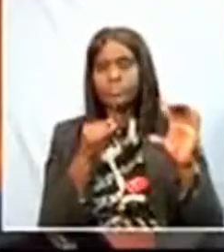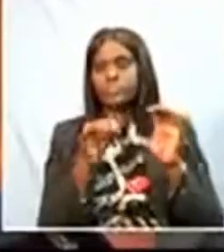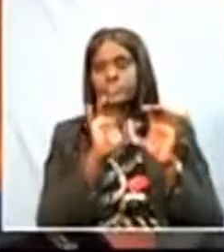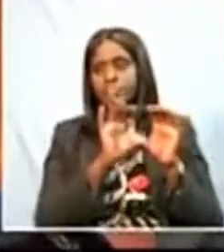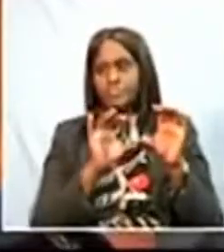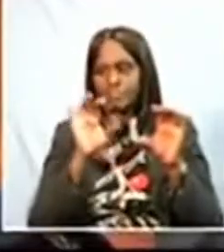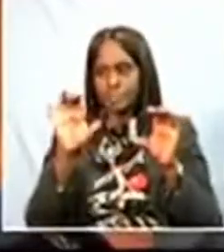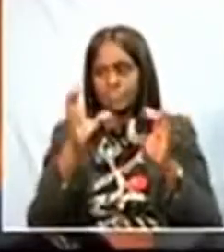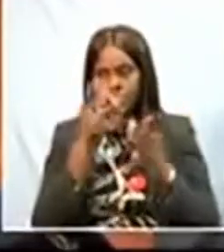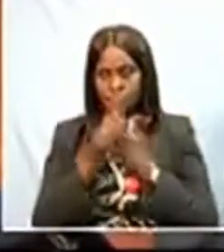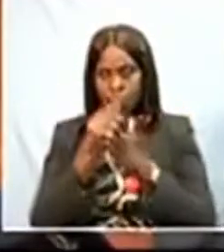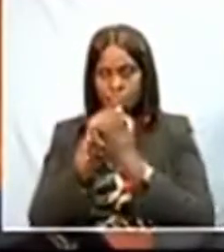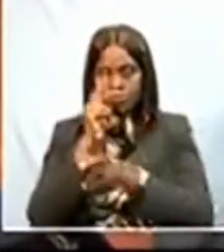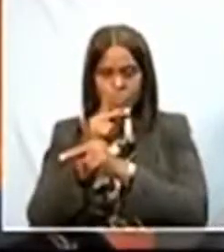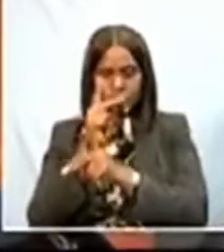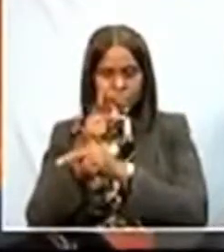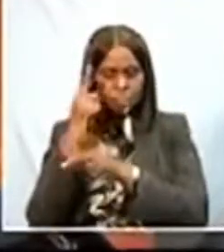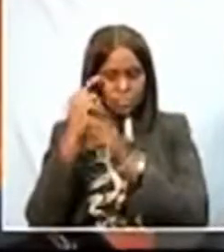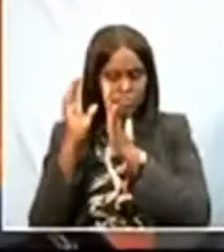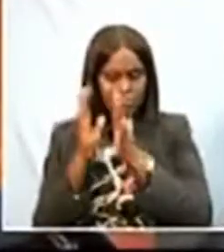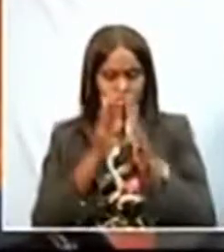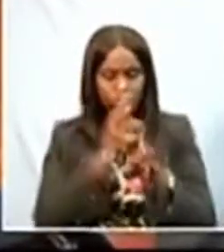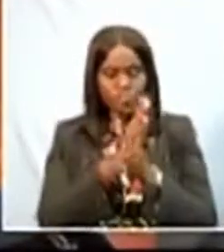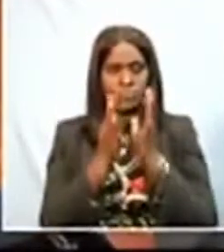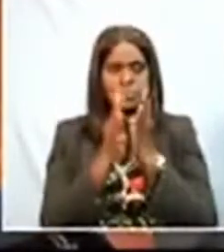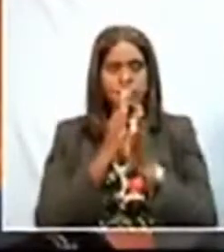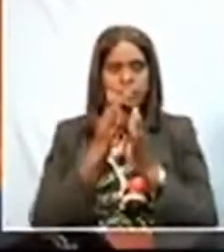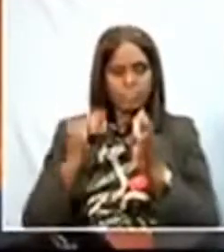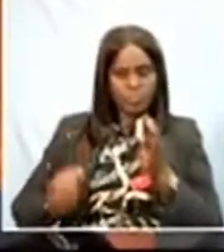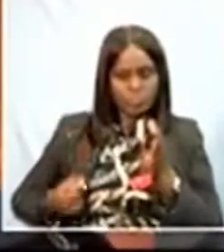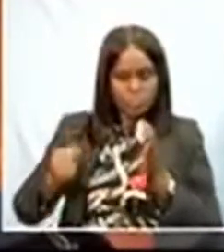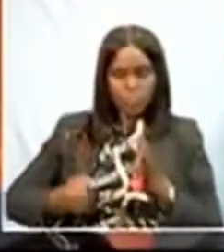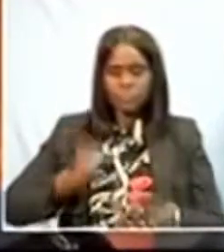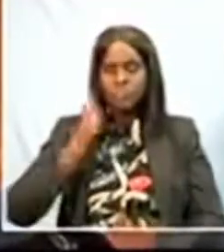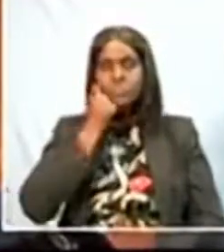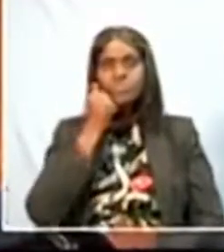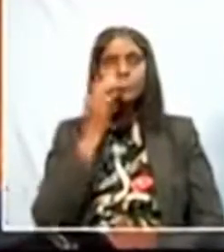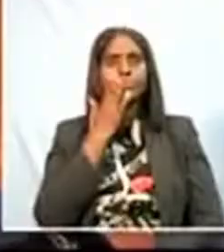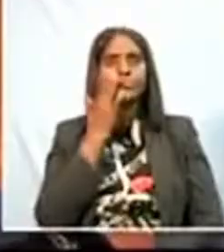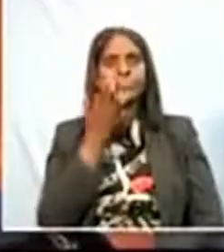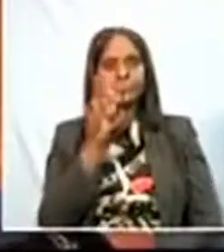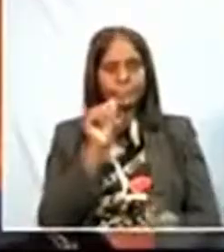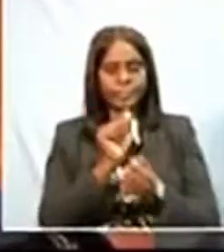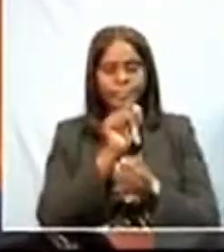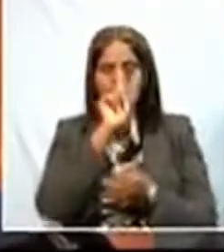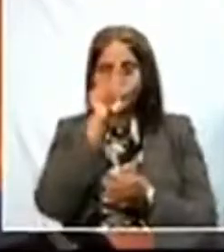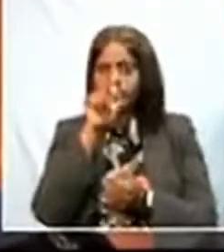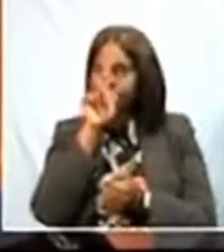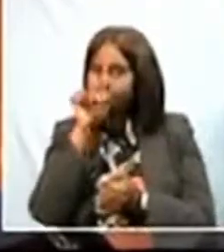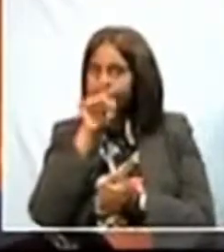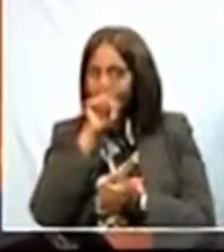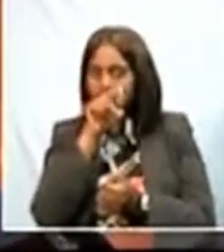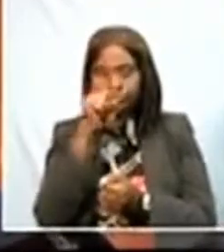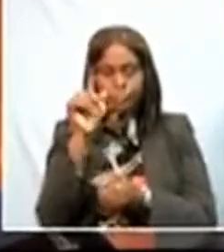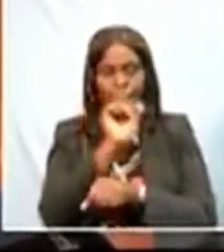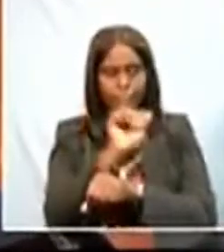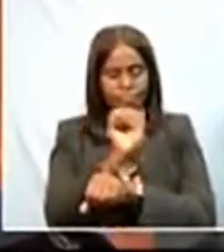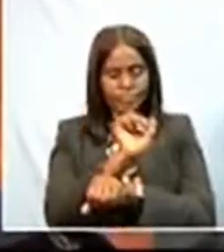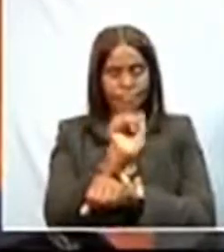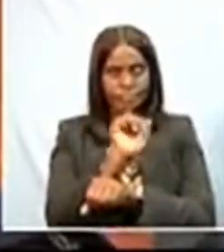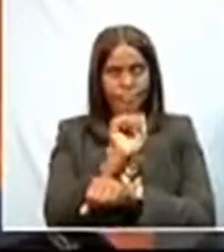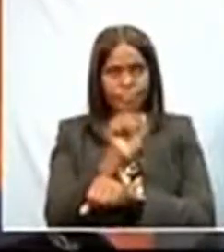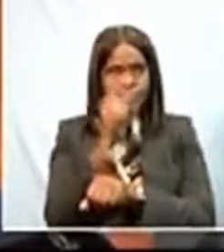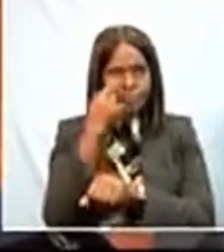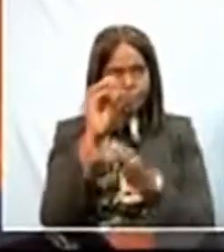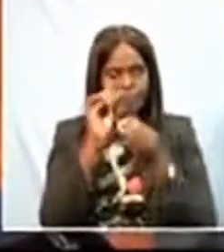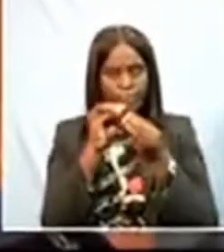funds were withheld for the purpose of construction of chiefs' palaces and insurance of motor vehicles.